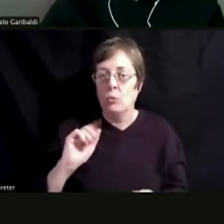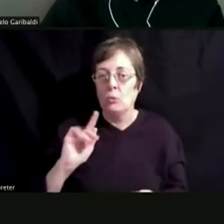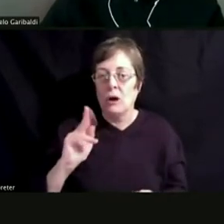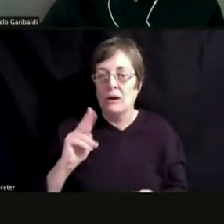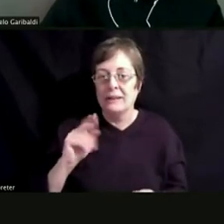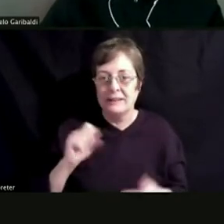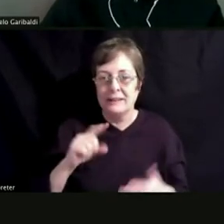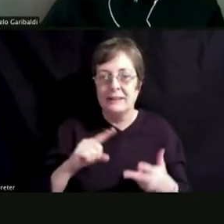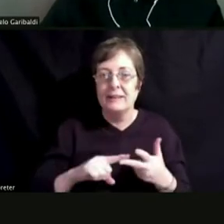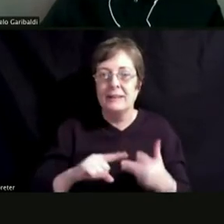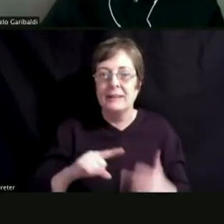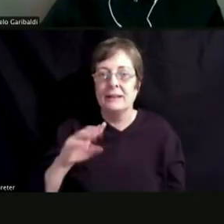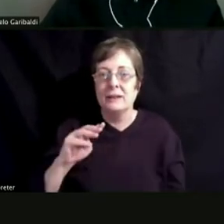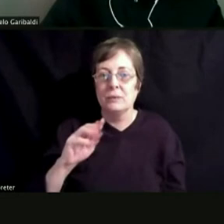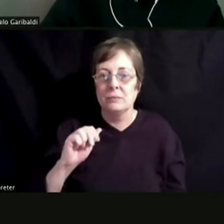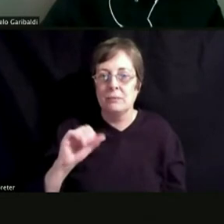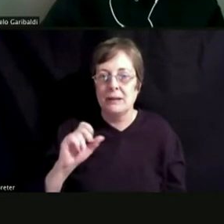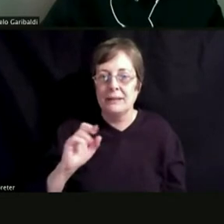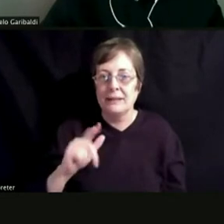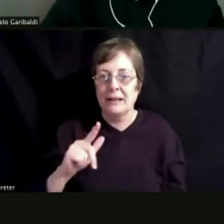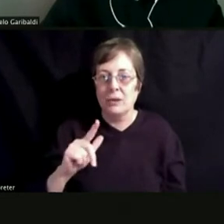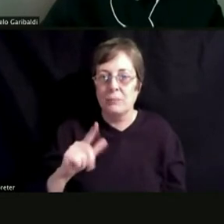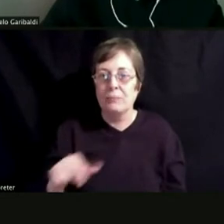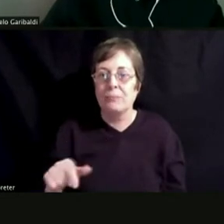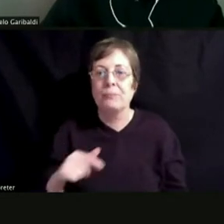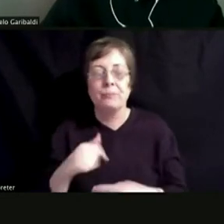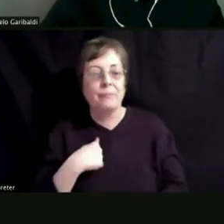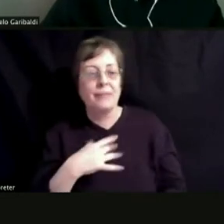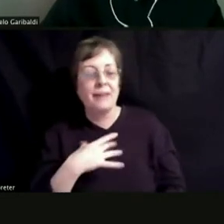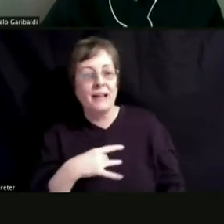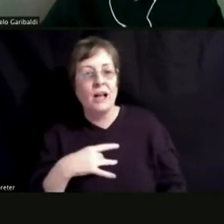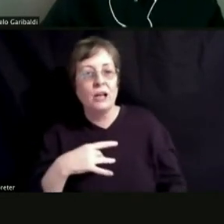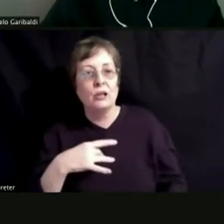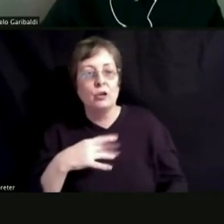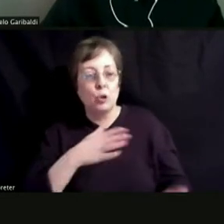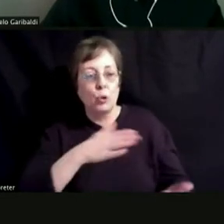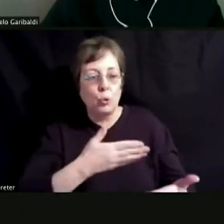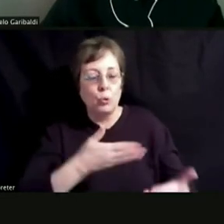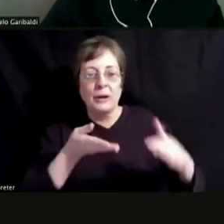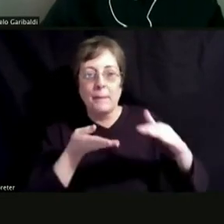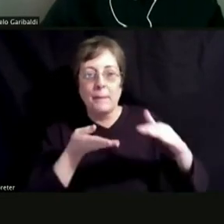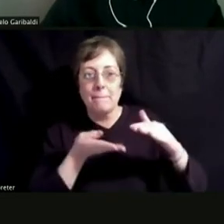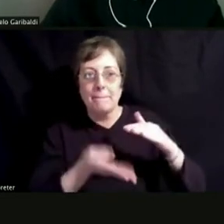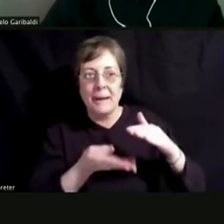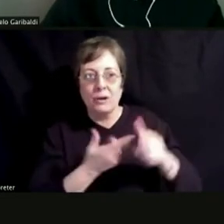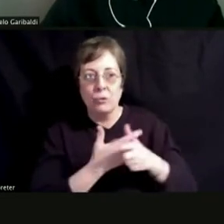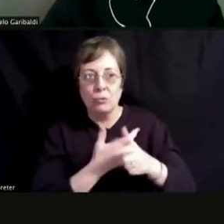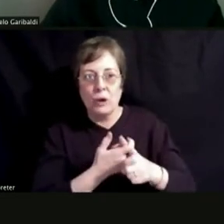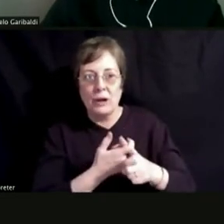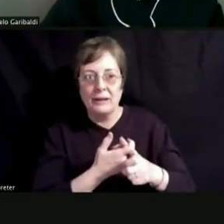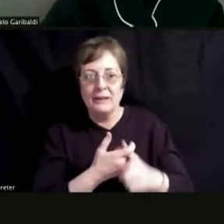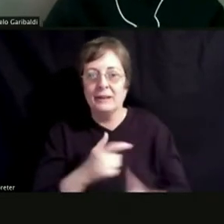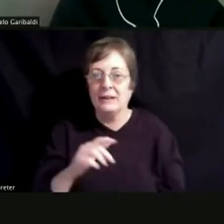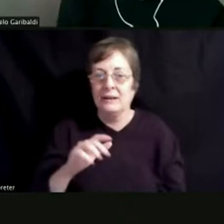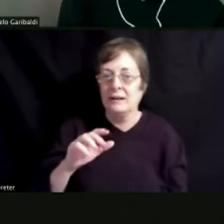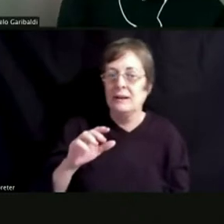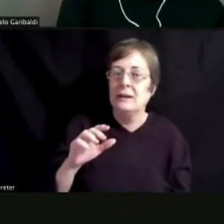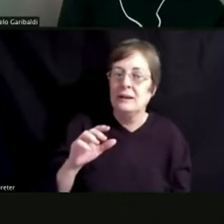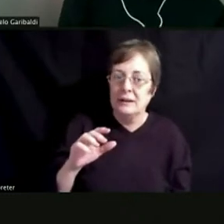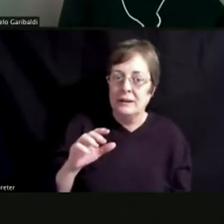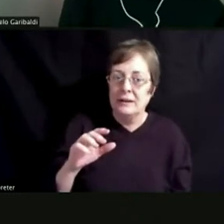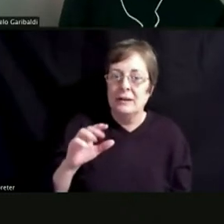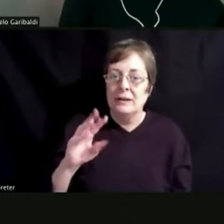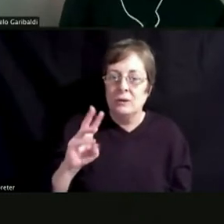Watkins. I like to cook, bake, and run. I started cycling this year, and I did my